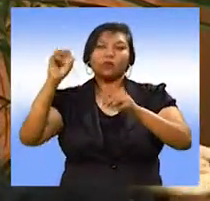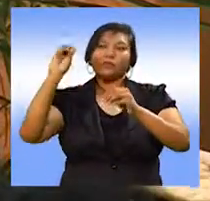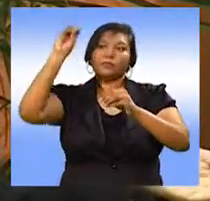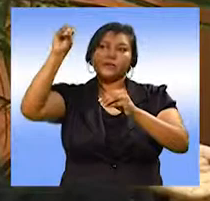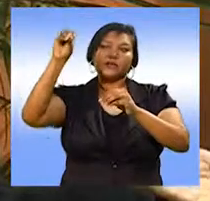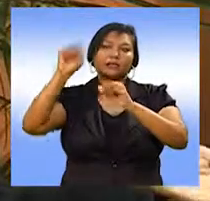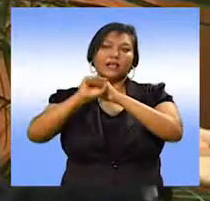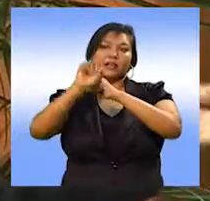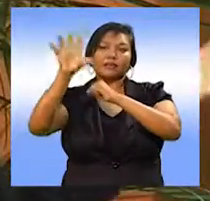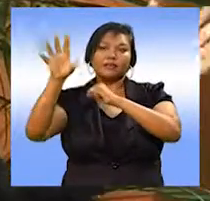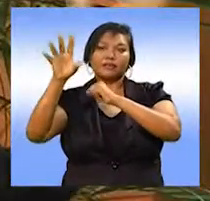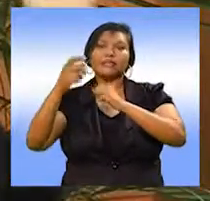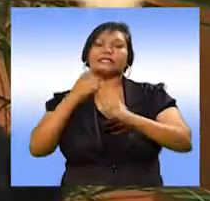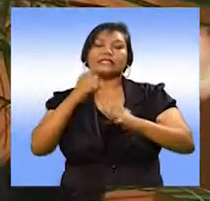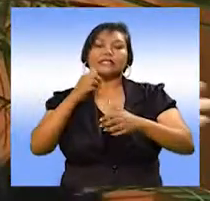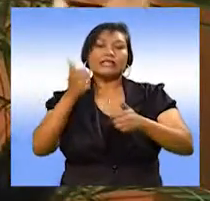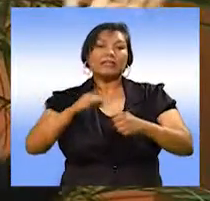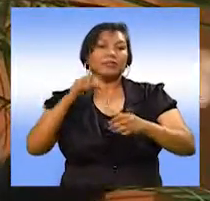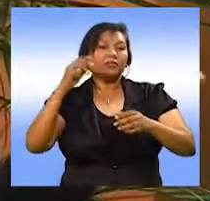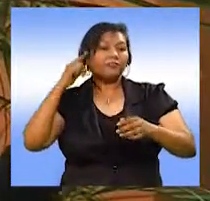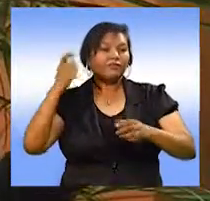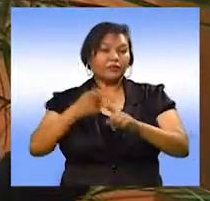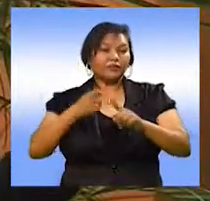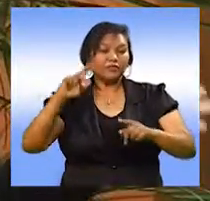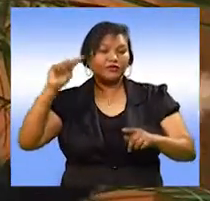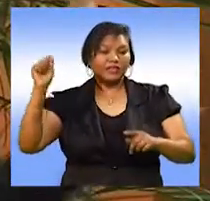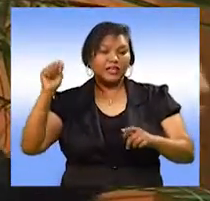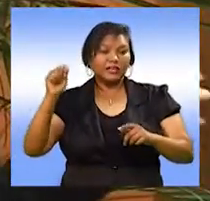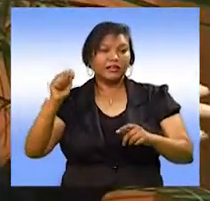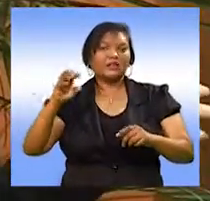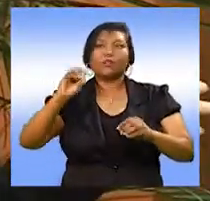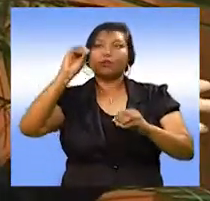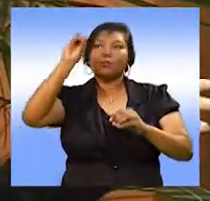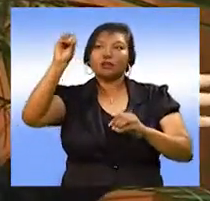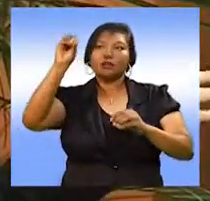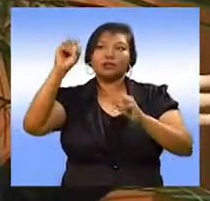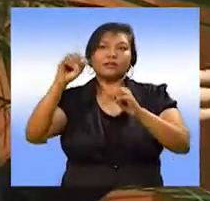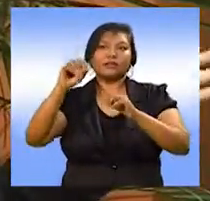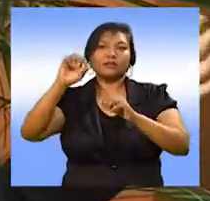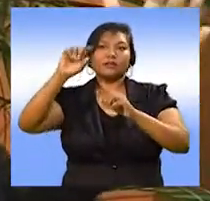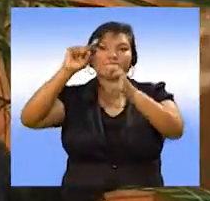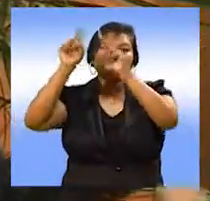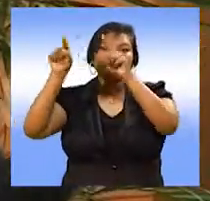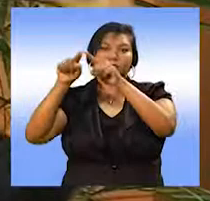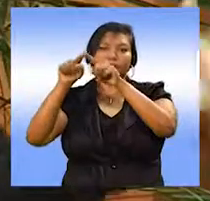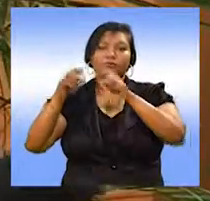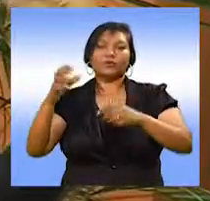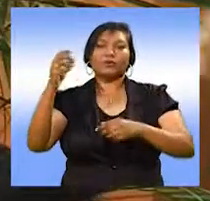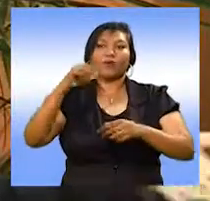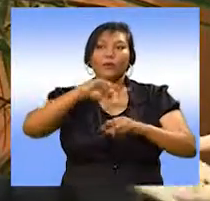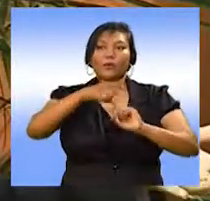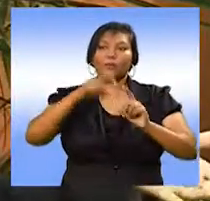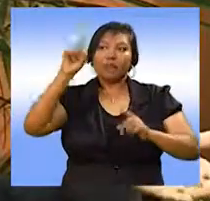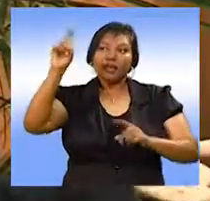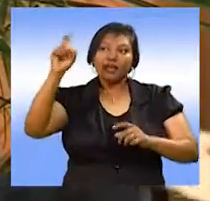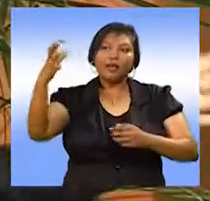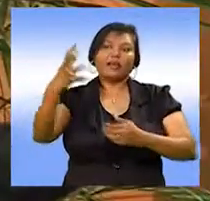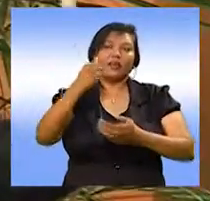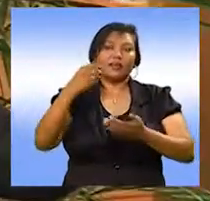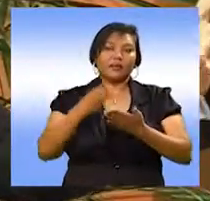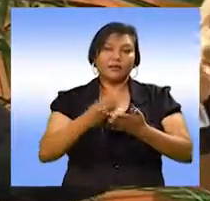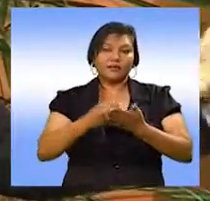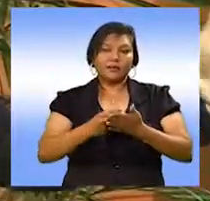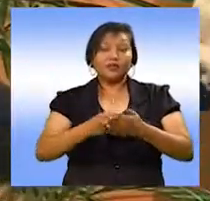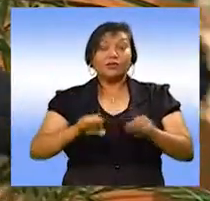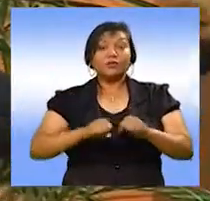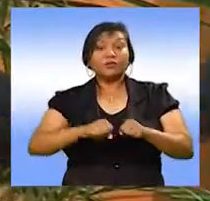ads with Google and says, anybody who listens to anything from Trinidad, that's where I want my ad to pop up. And in their ad server, it pops up. So they,